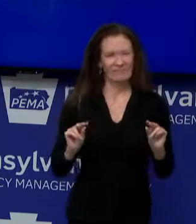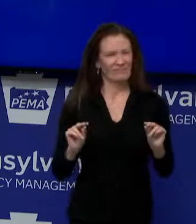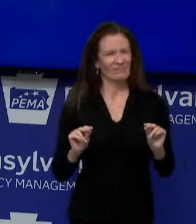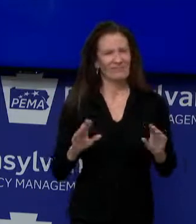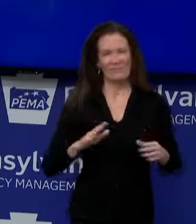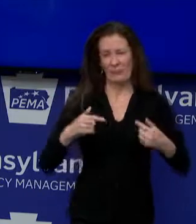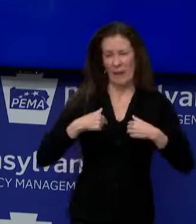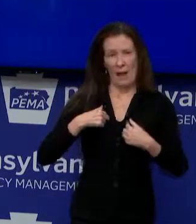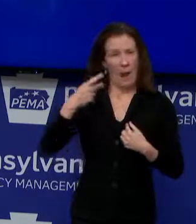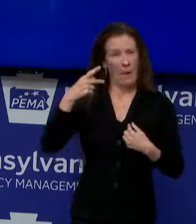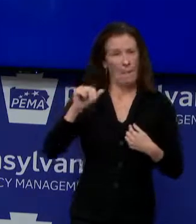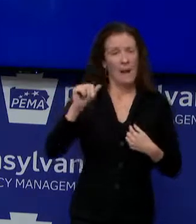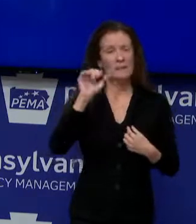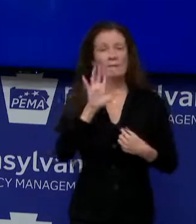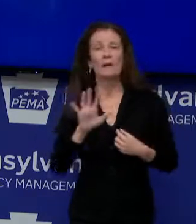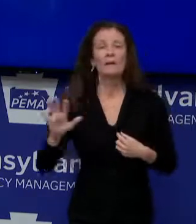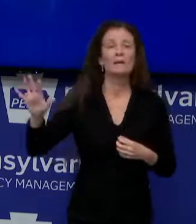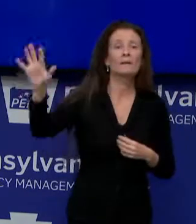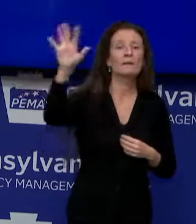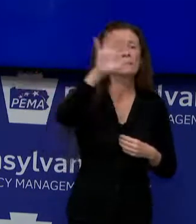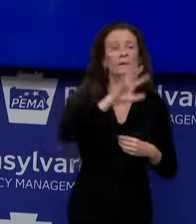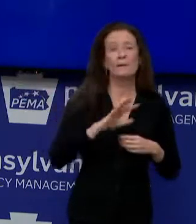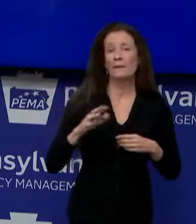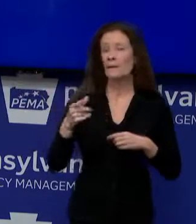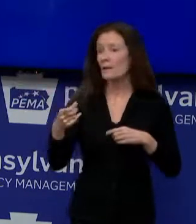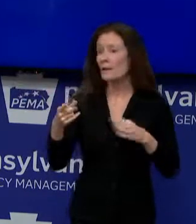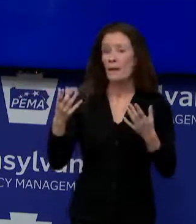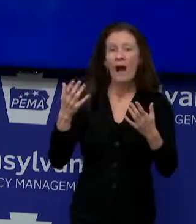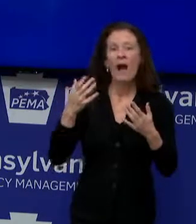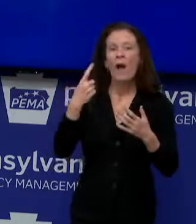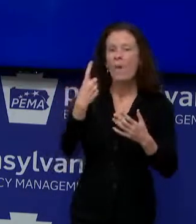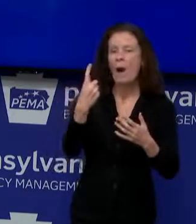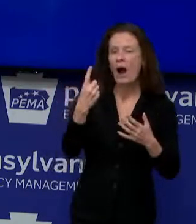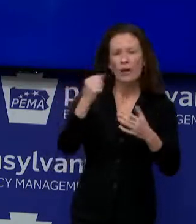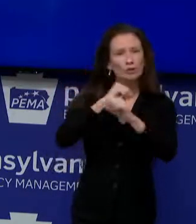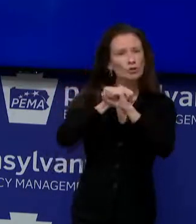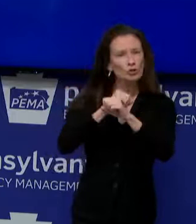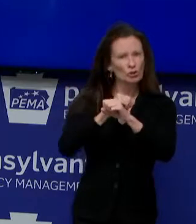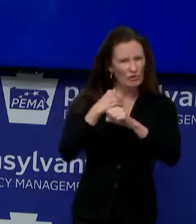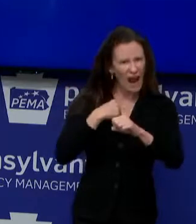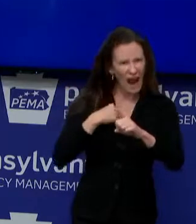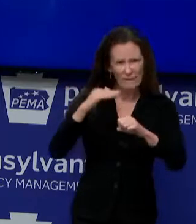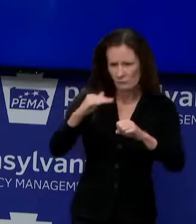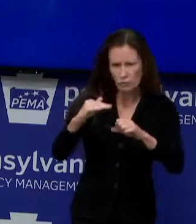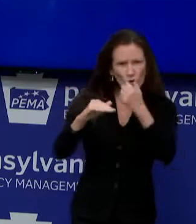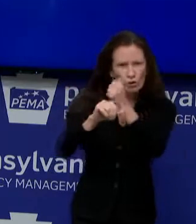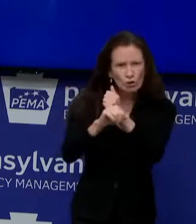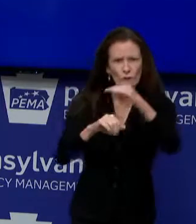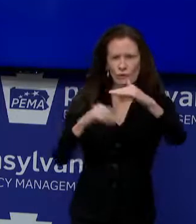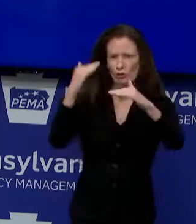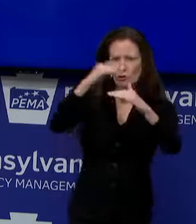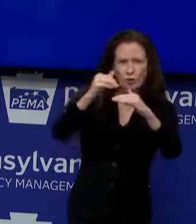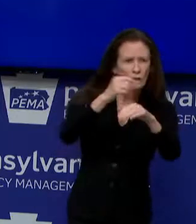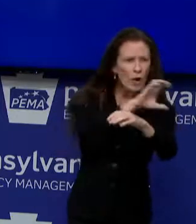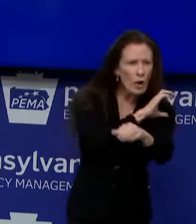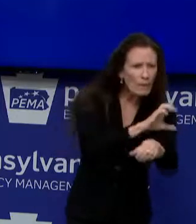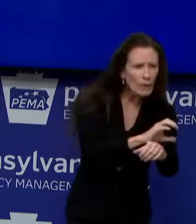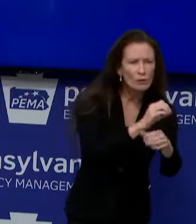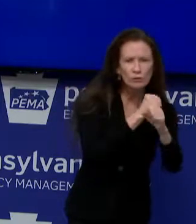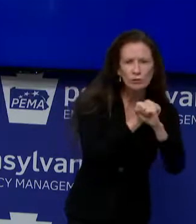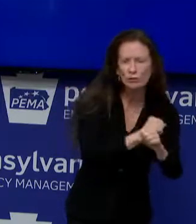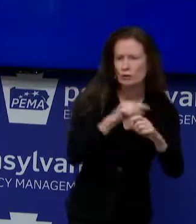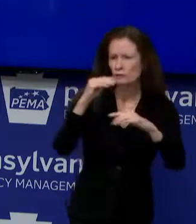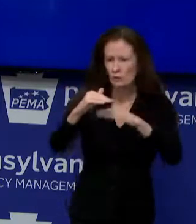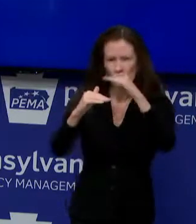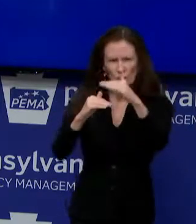every step of the process, including cybersecurity protections, extensive eligibility checking procedures, and state-of-the-art voting systems